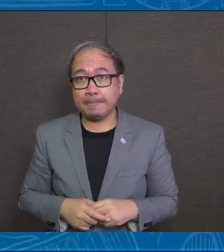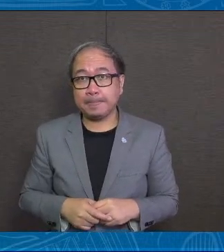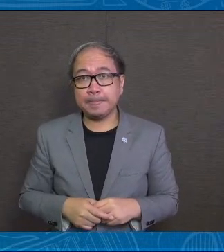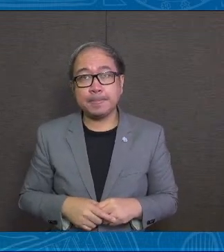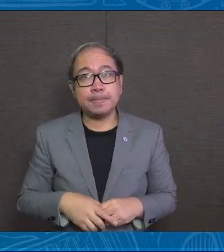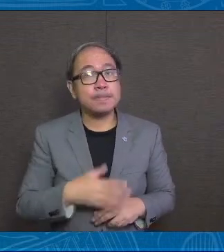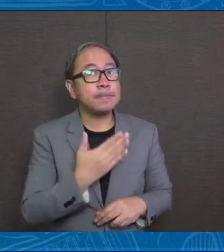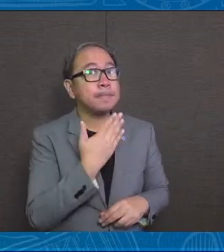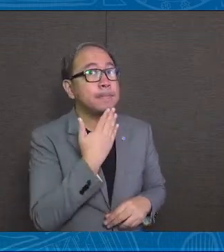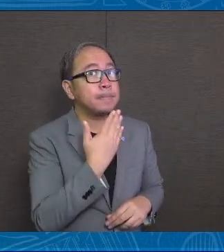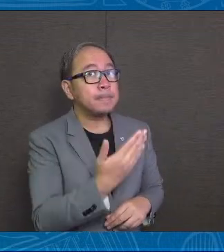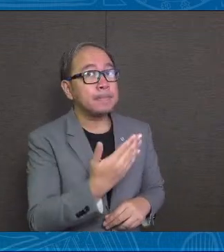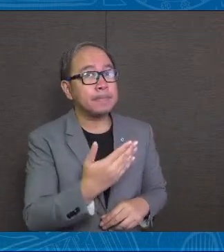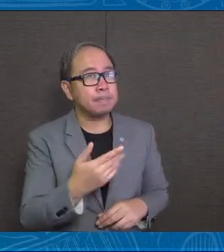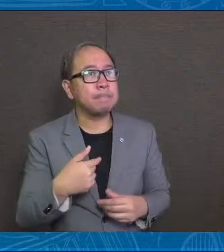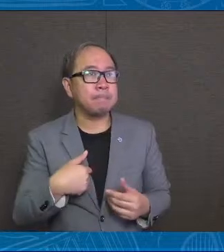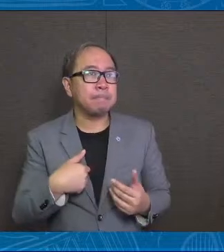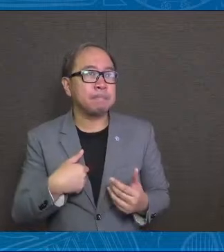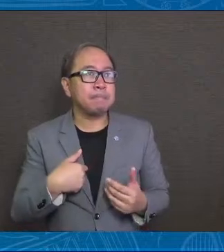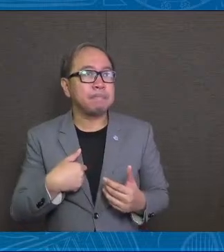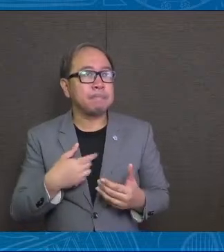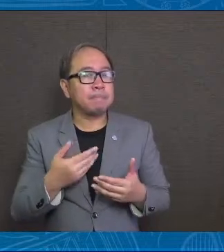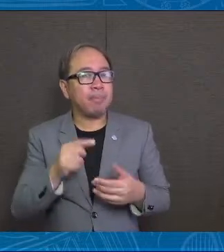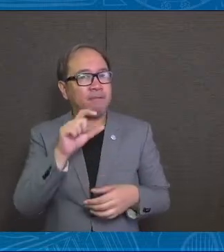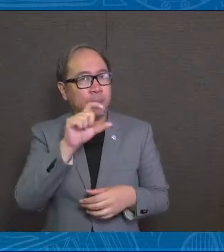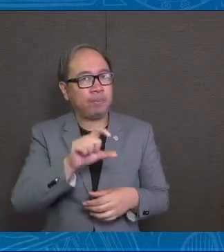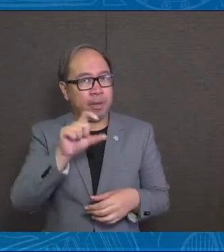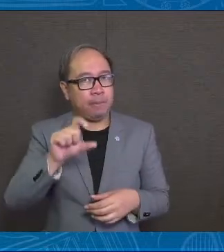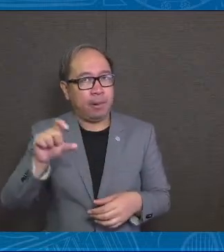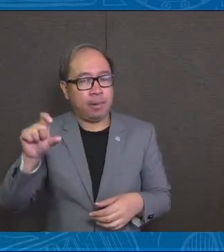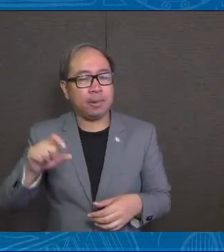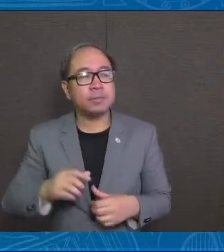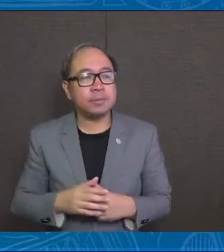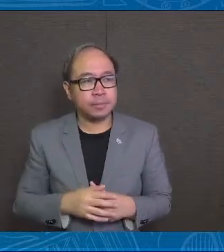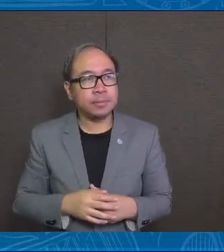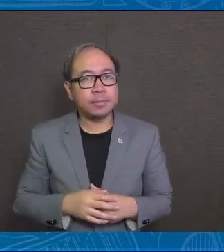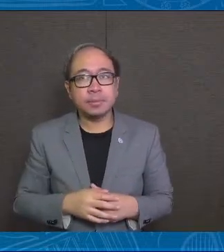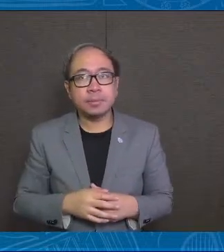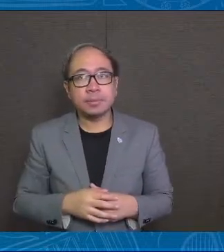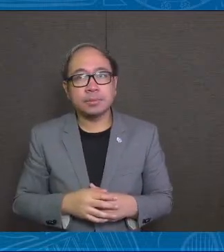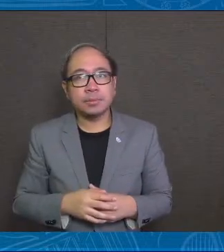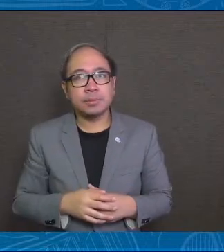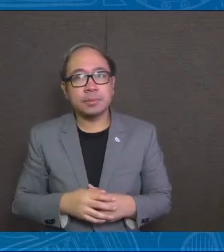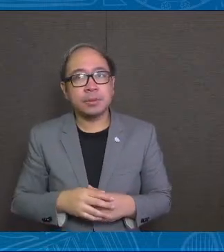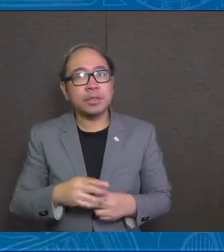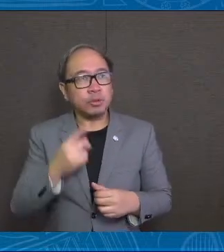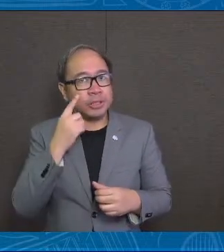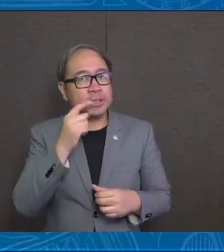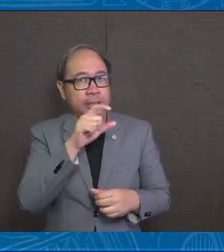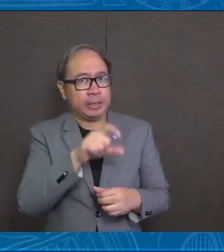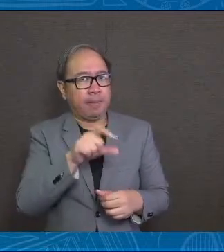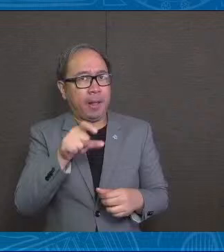Thank you. I am Vishnu Baskota from Nepal, and it is the landlocked